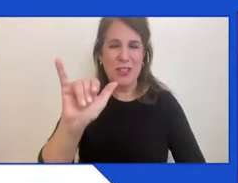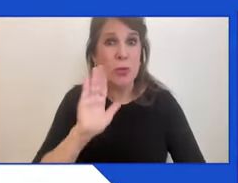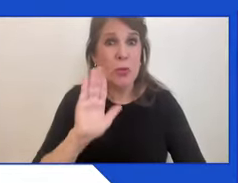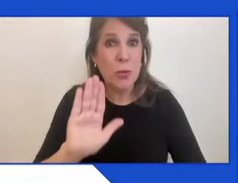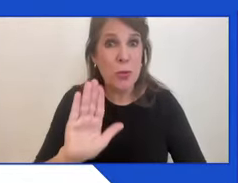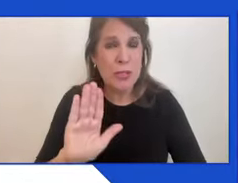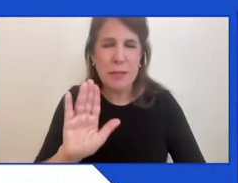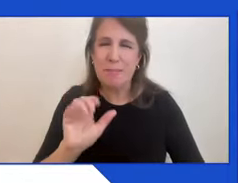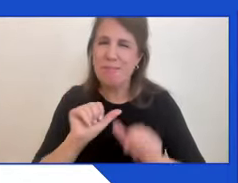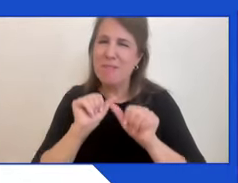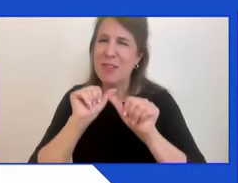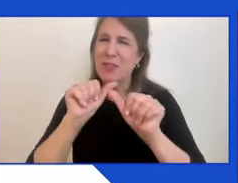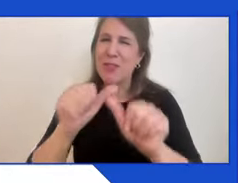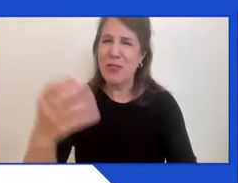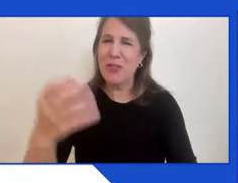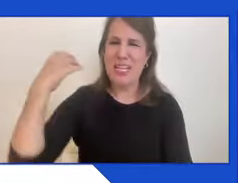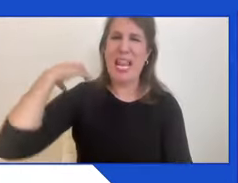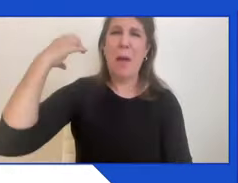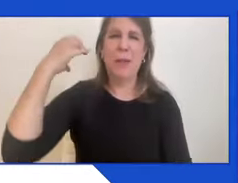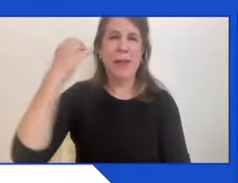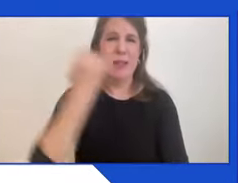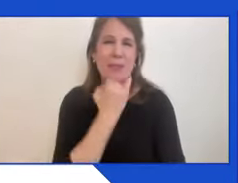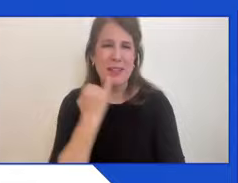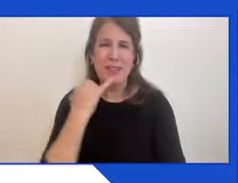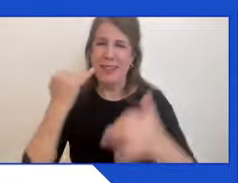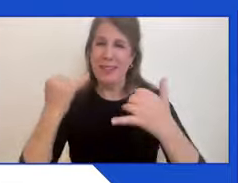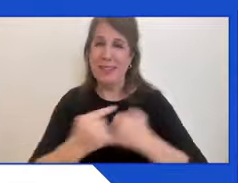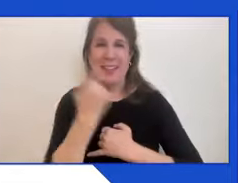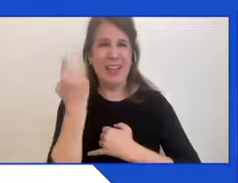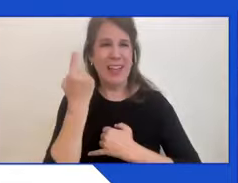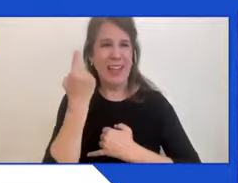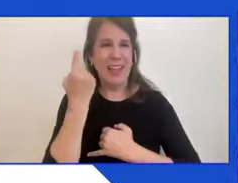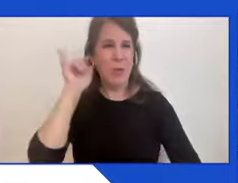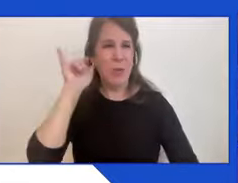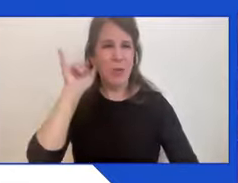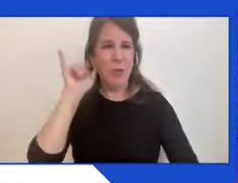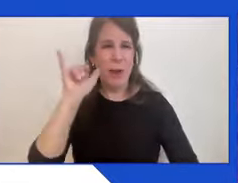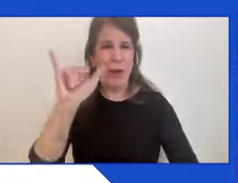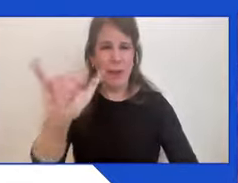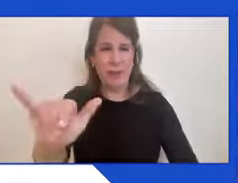capital of Israel today and forever.